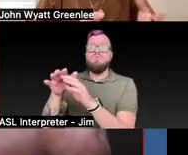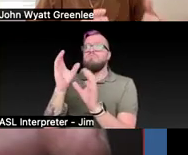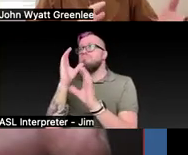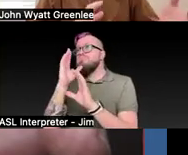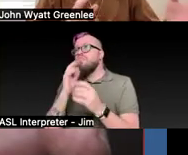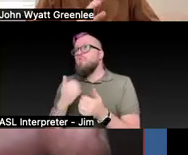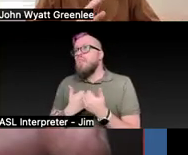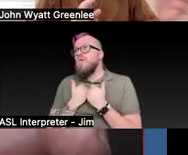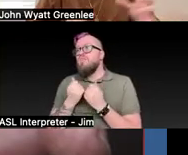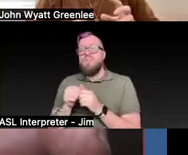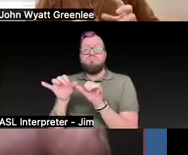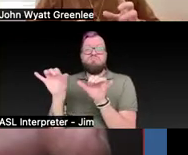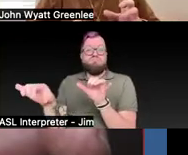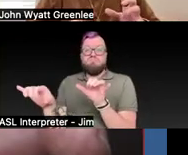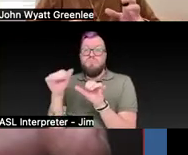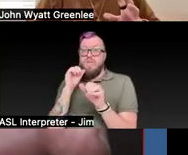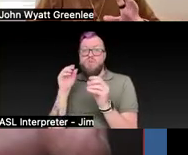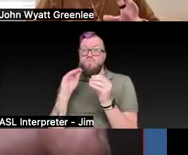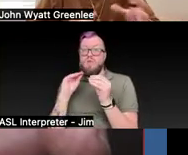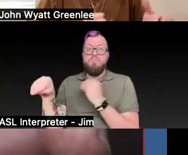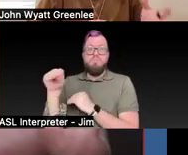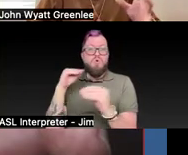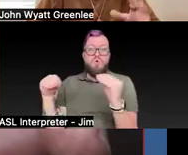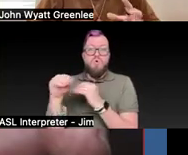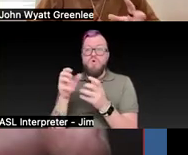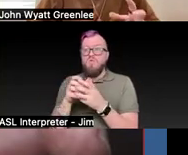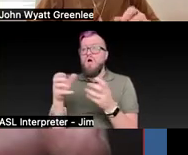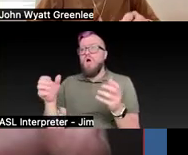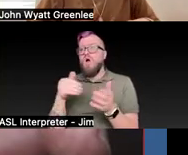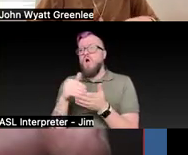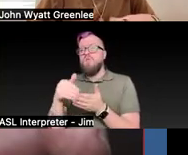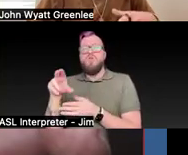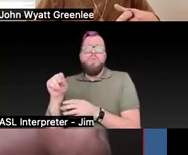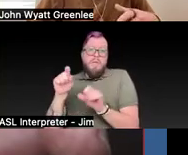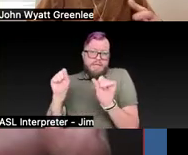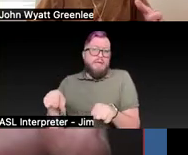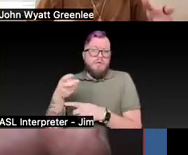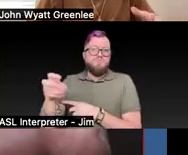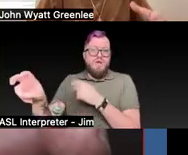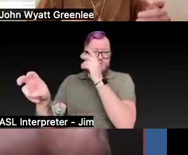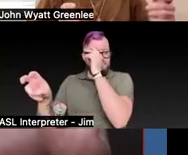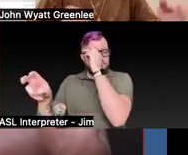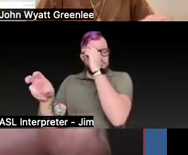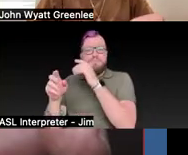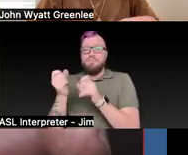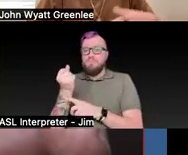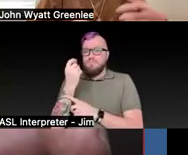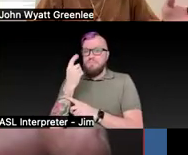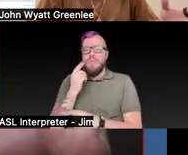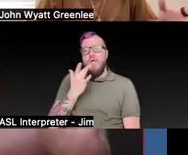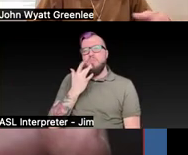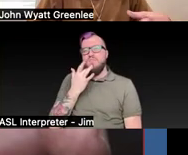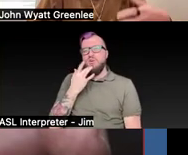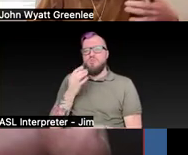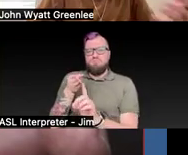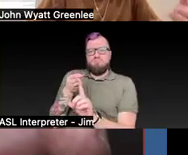stay there. They don't move around a whole lot, although they can travel overland if they need to. But they really prefer to stay in like one pond or one very small